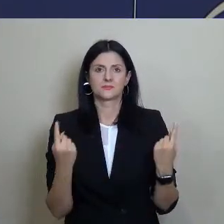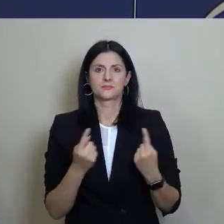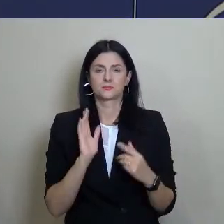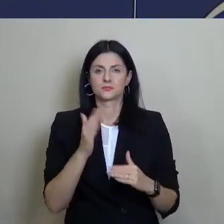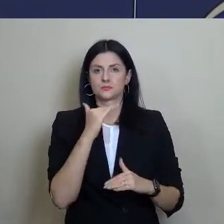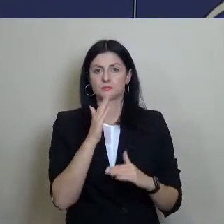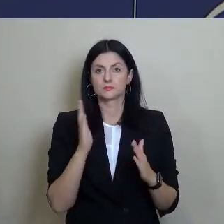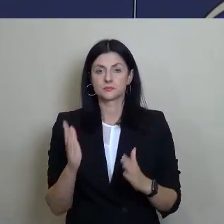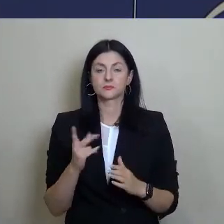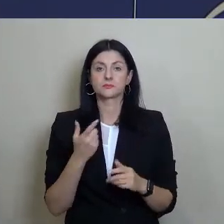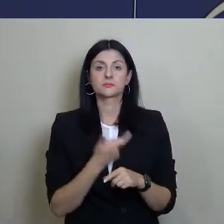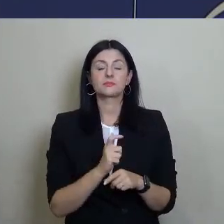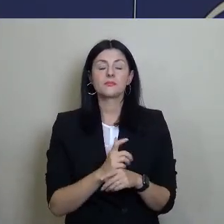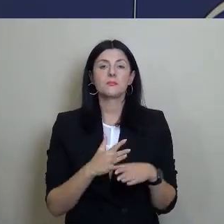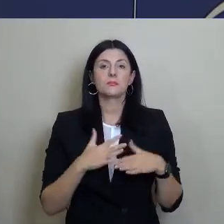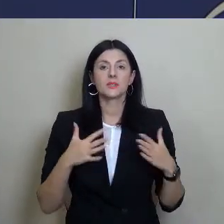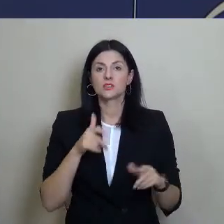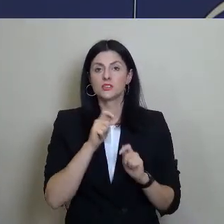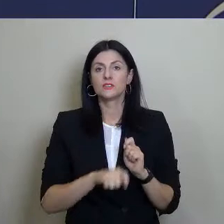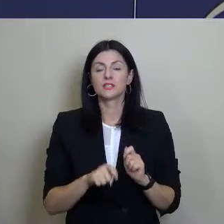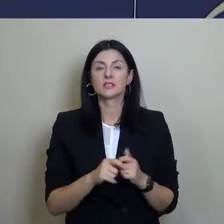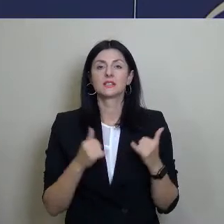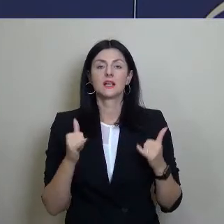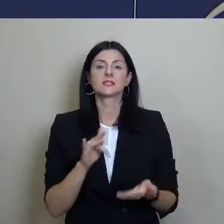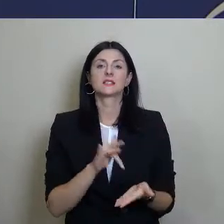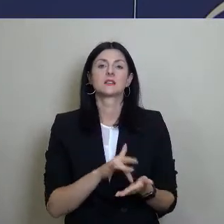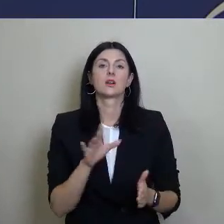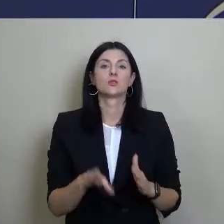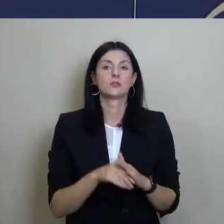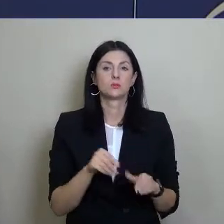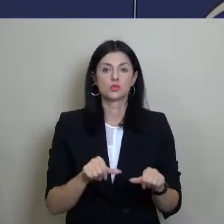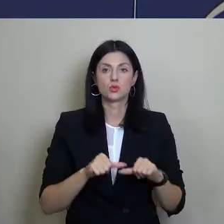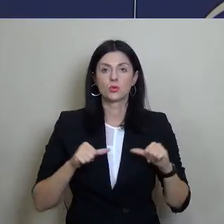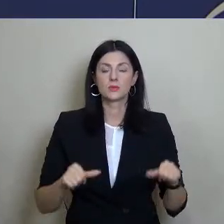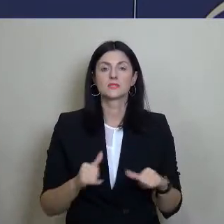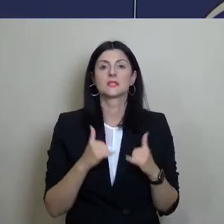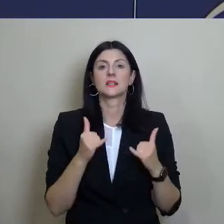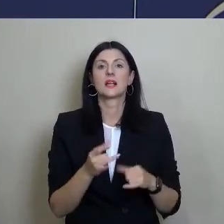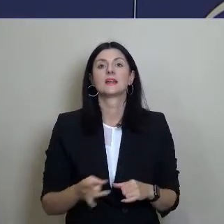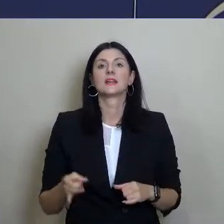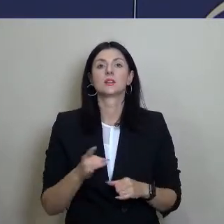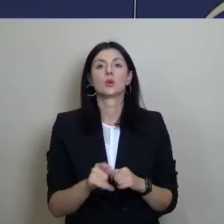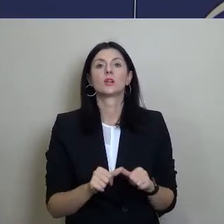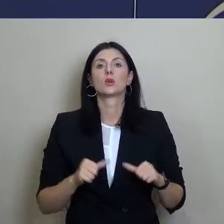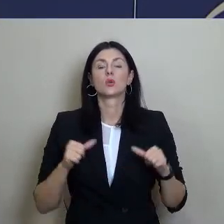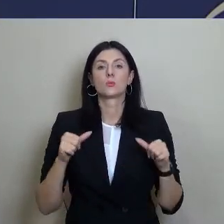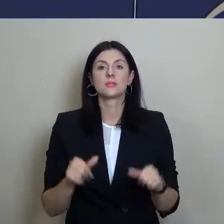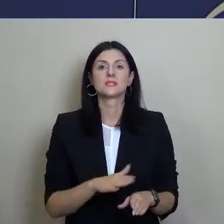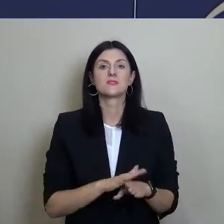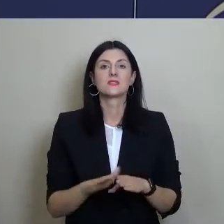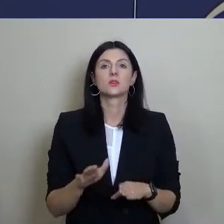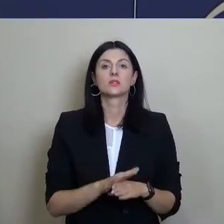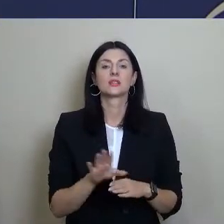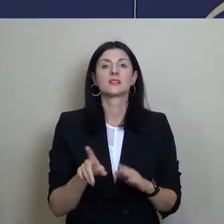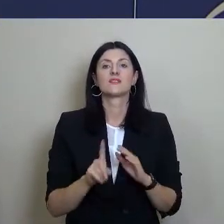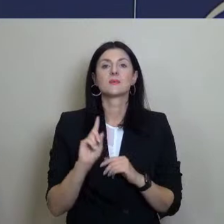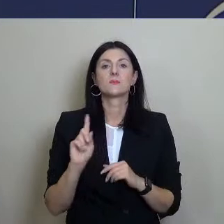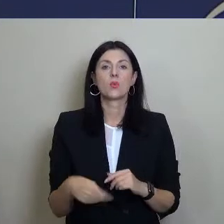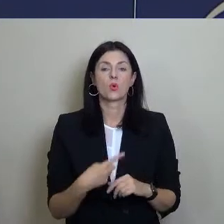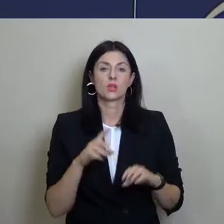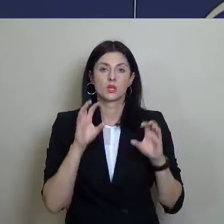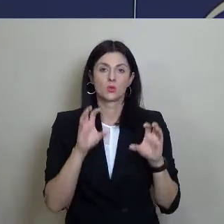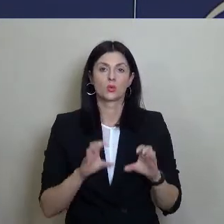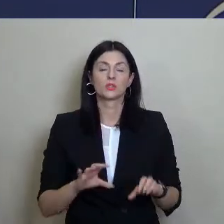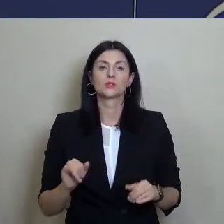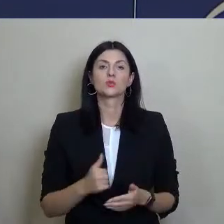component. So the highest channel, the largest challenge for DCs and